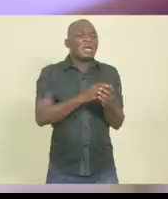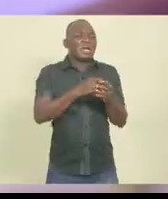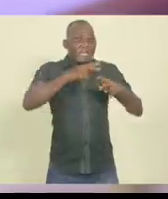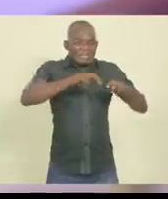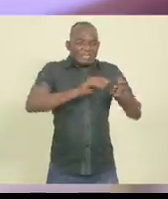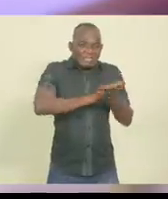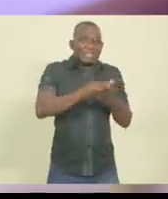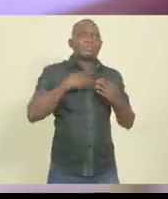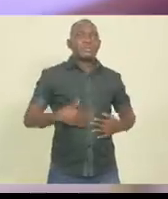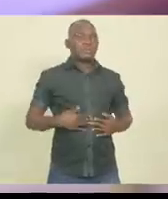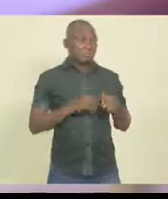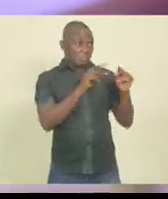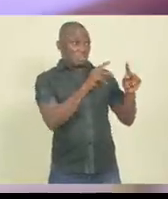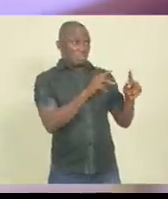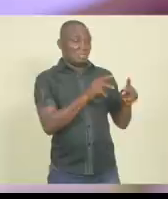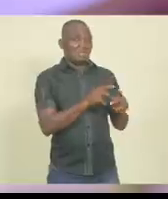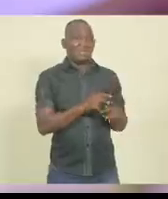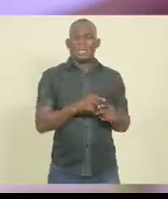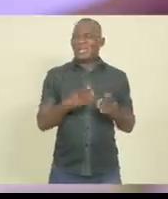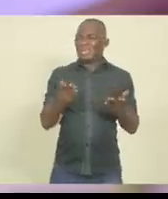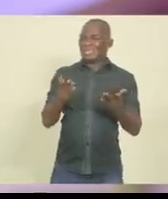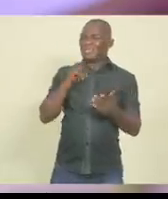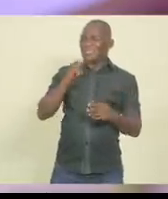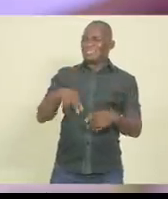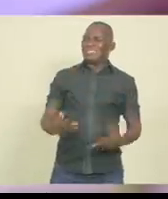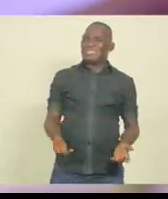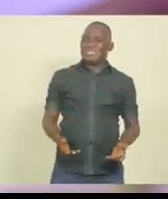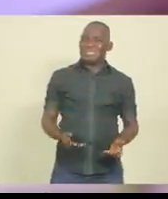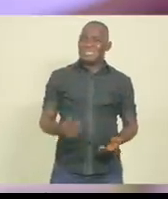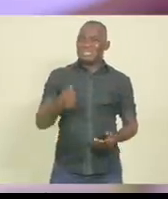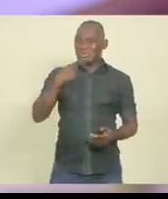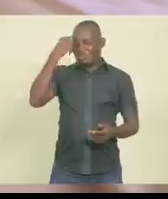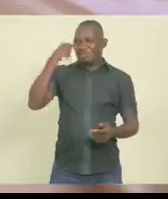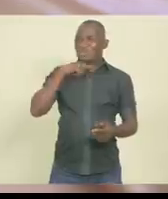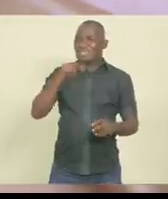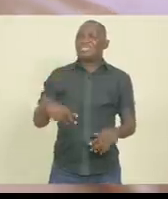happening. Okay? Oh. No need for that. You know I will still die.